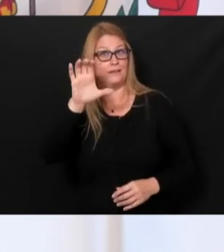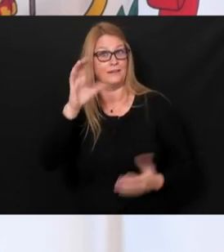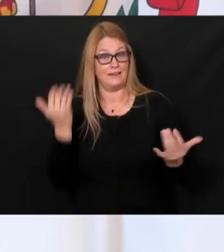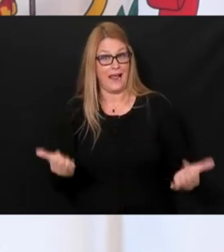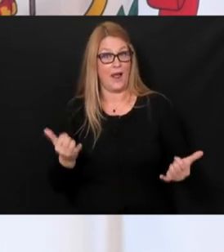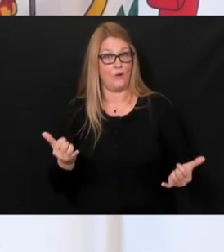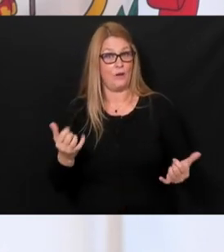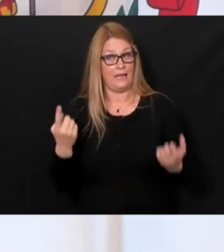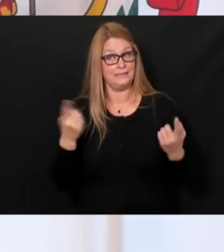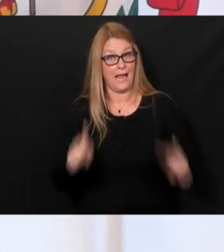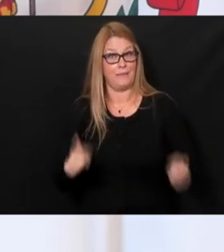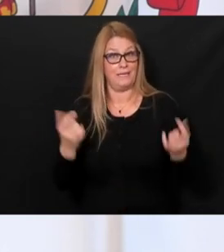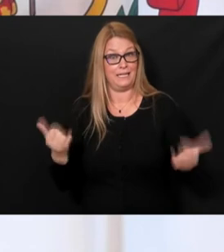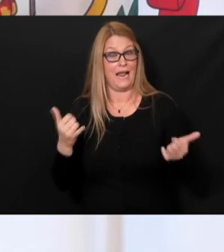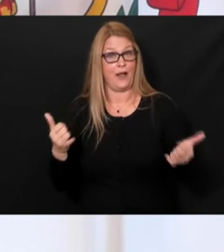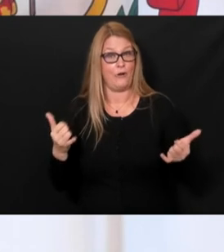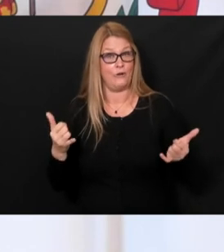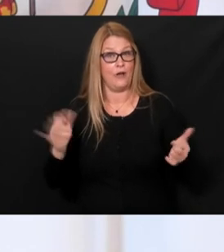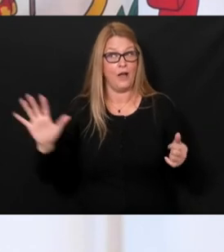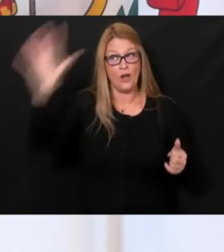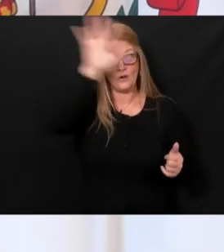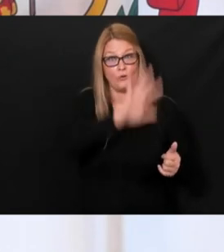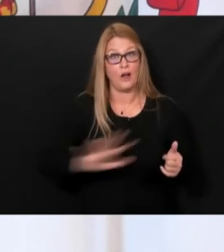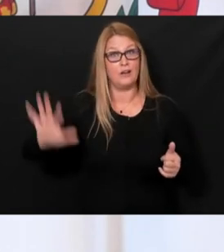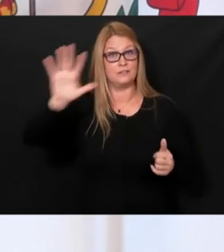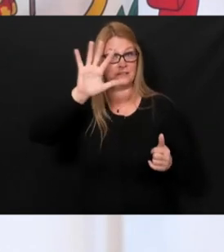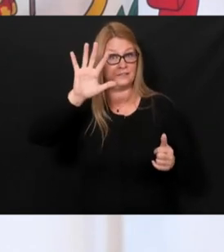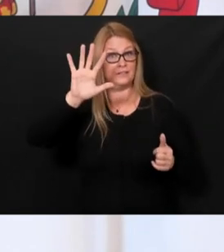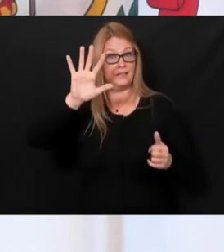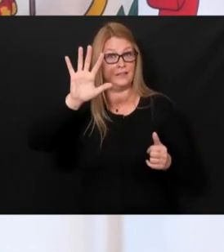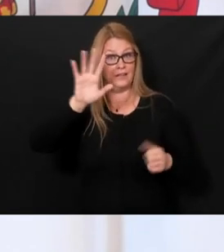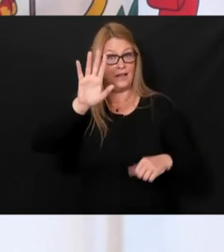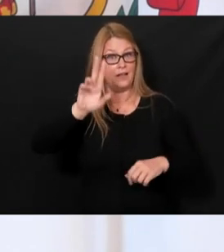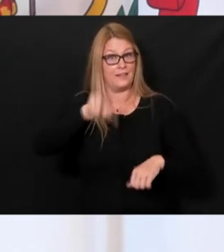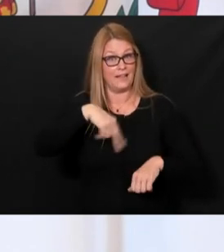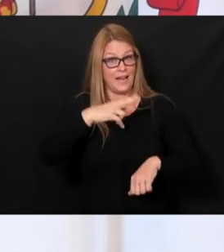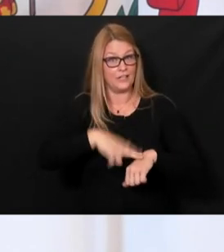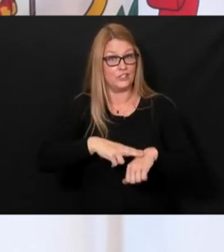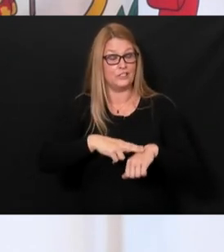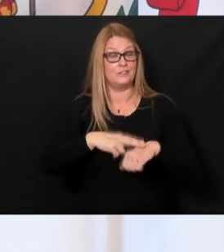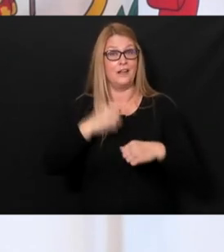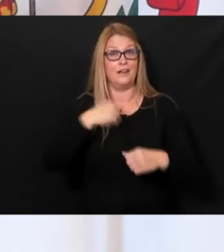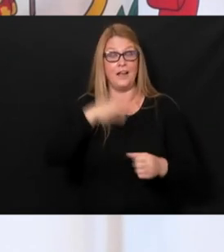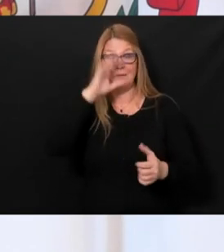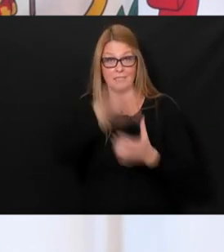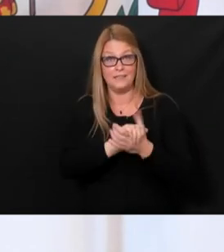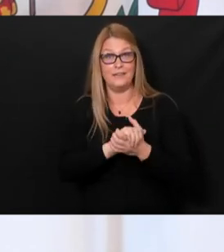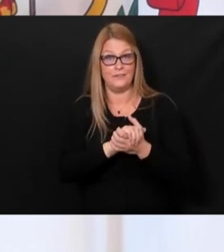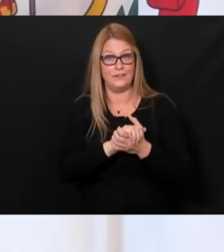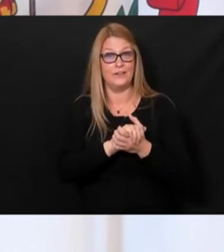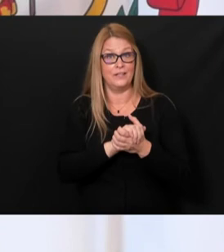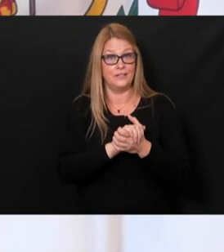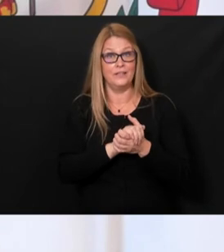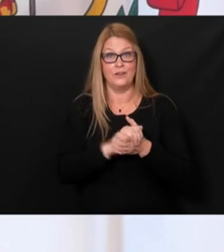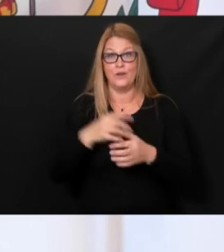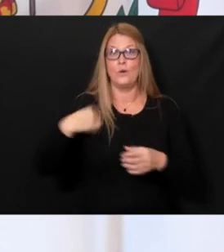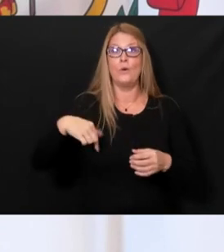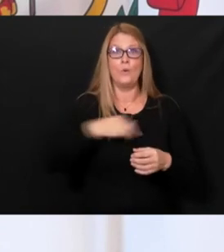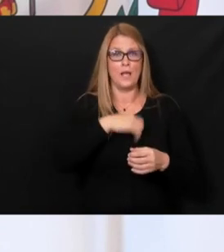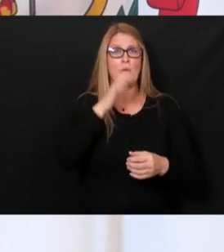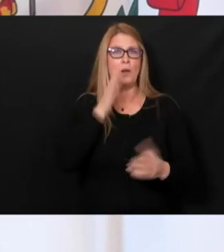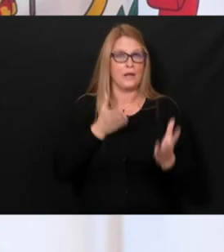it's beginning to happen across our nation. And absolutely, I truly believe that we're going to come